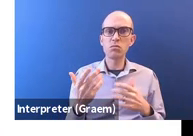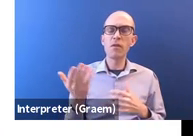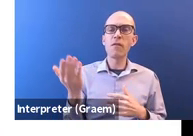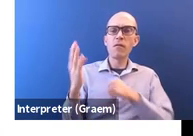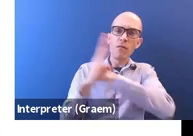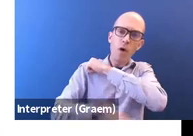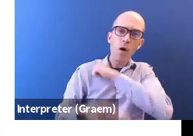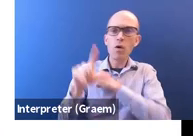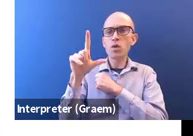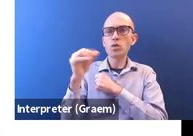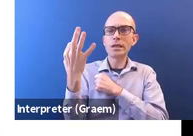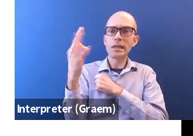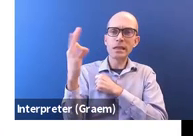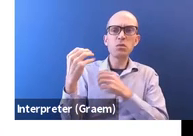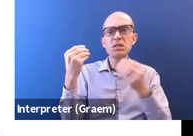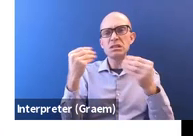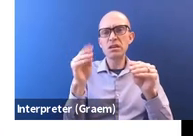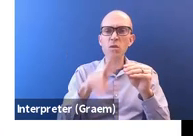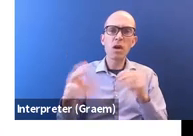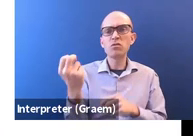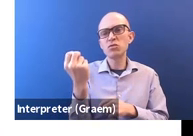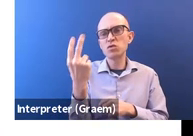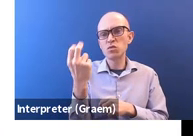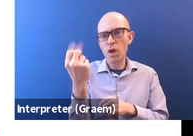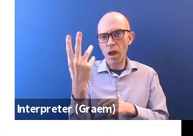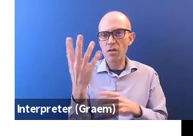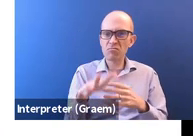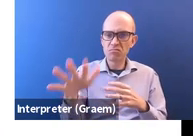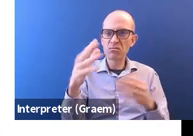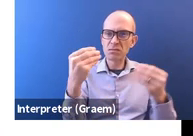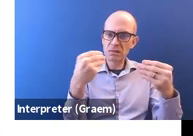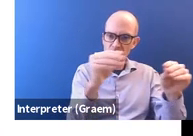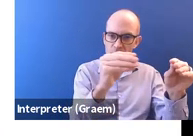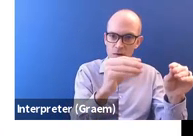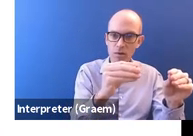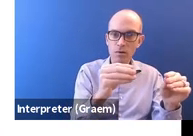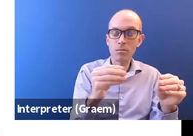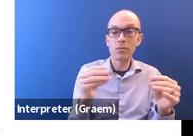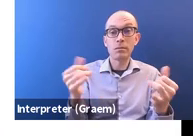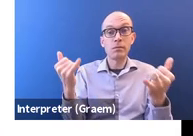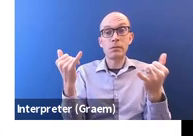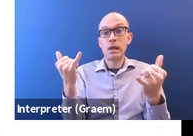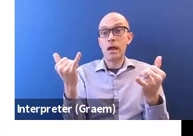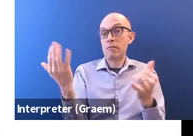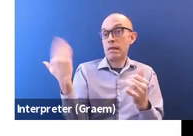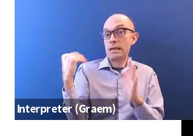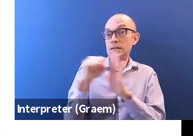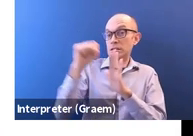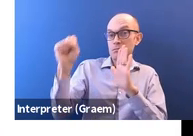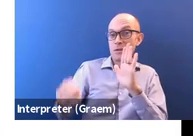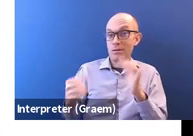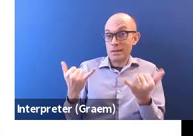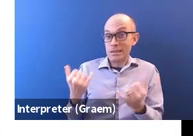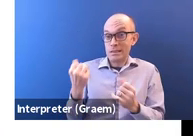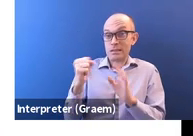selling a dozen or two to having hundreds available the last semester and then going into this one.